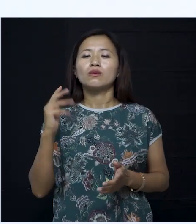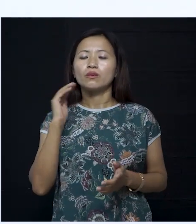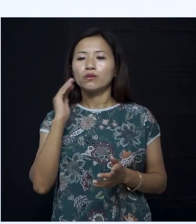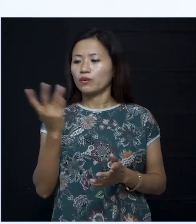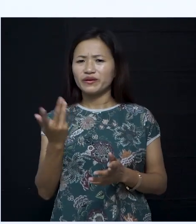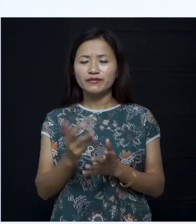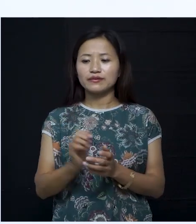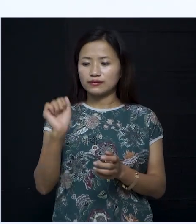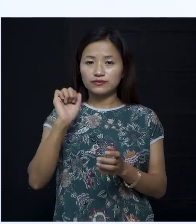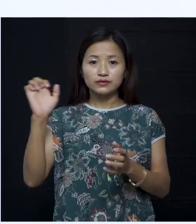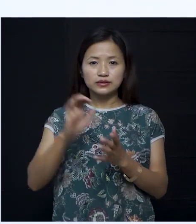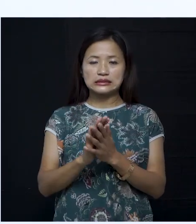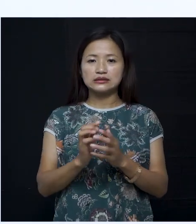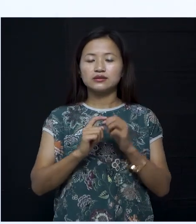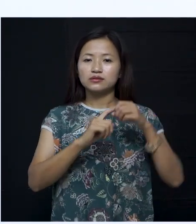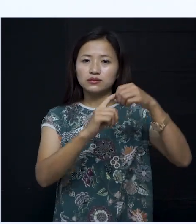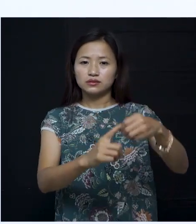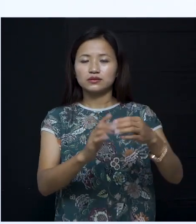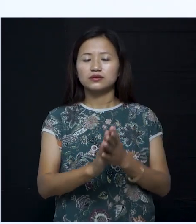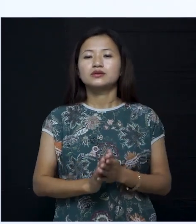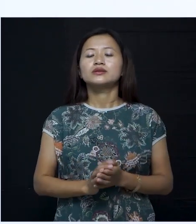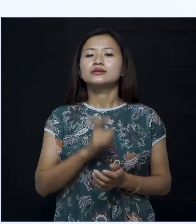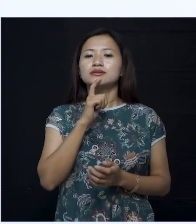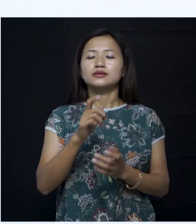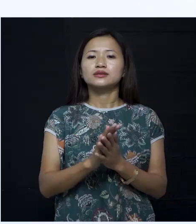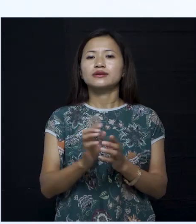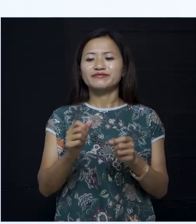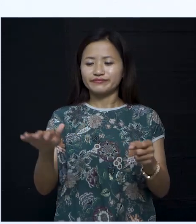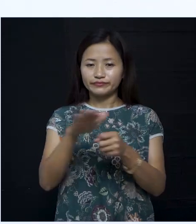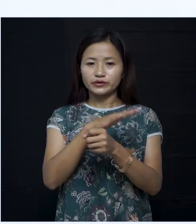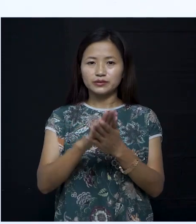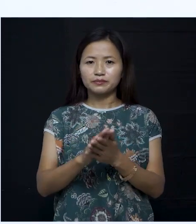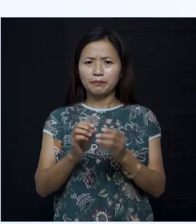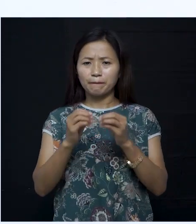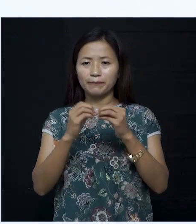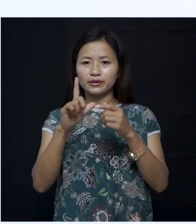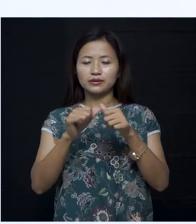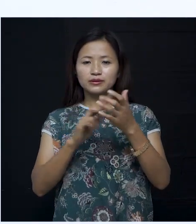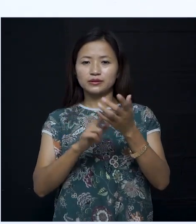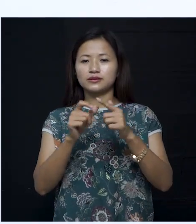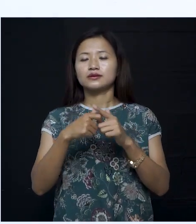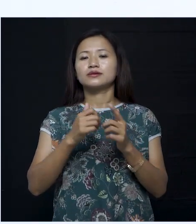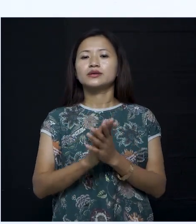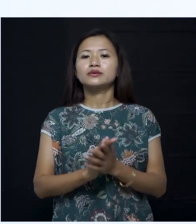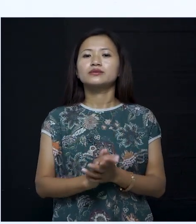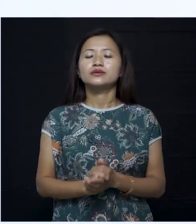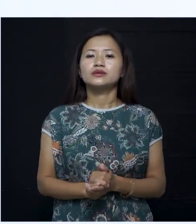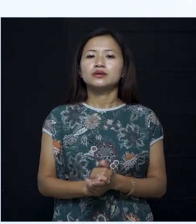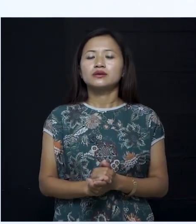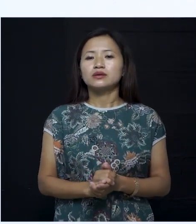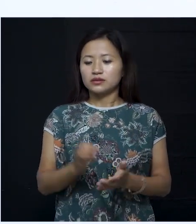question says you have to fill in the blanks with possessive, that means you have to get stuck to this.